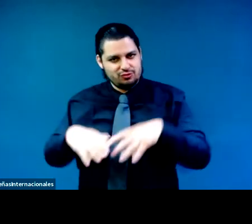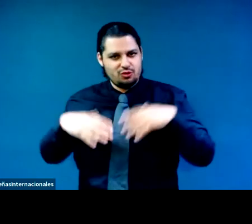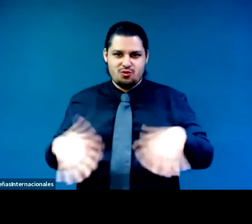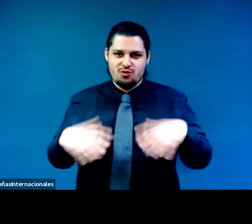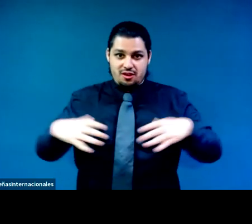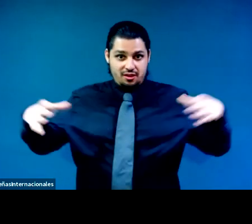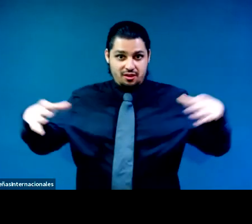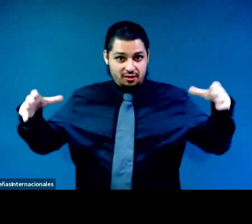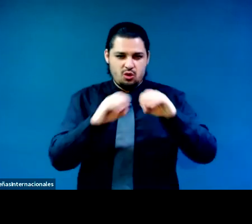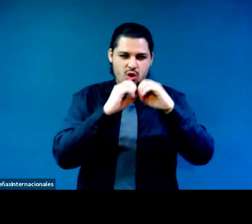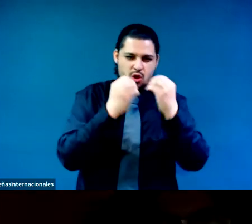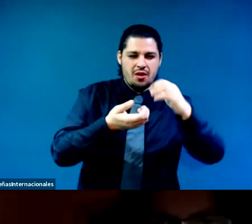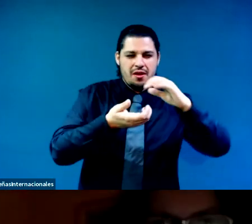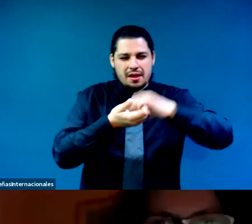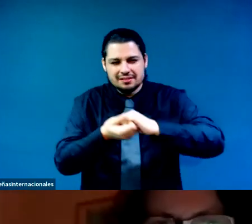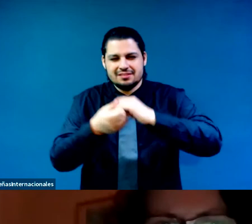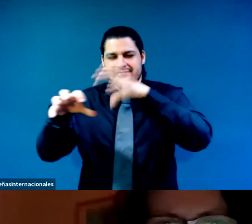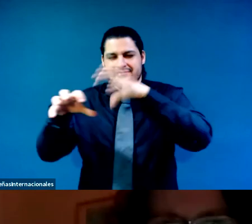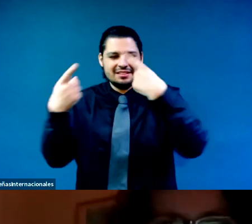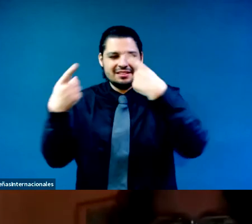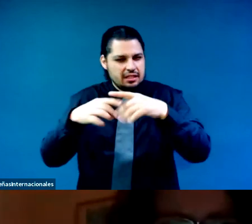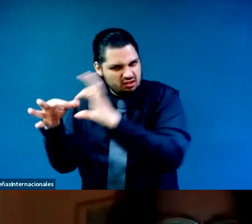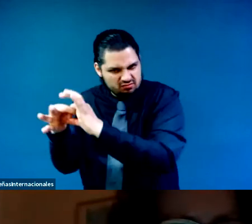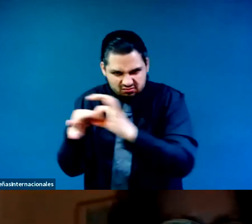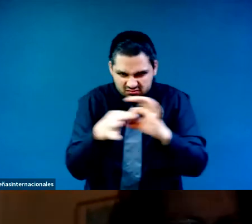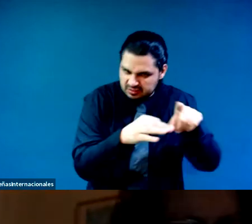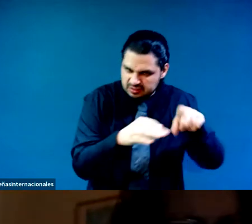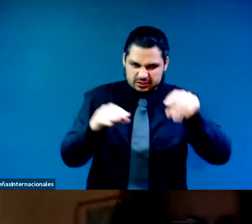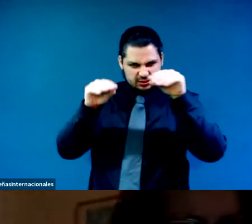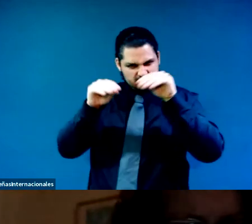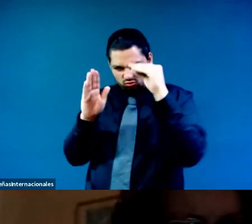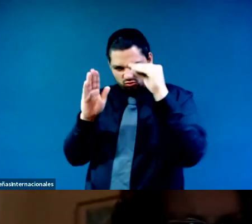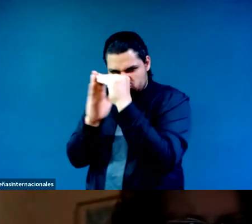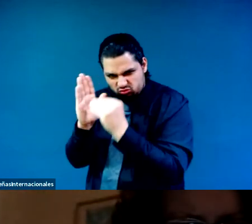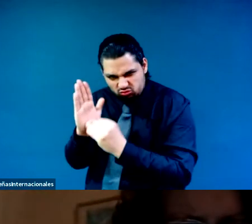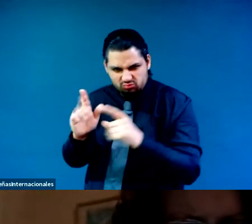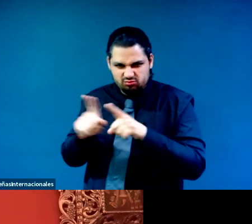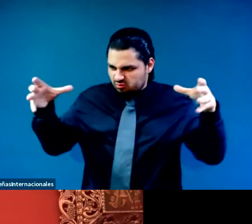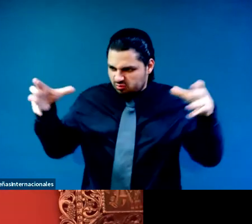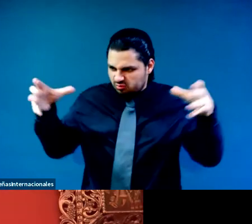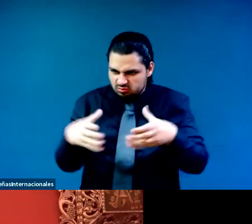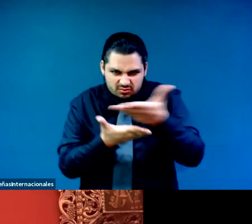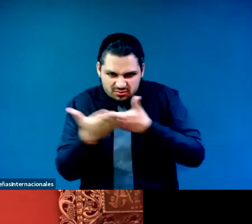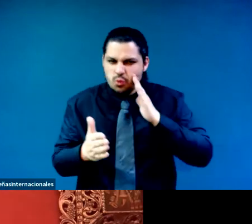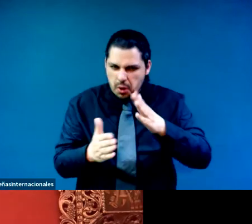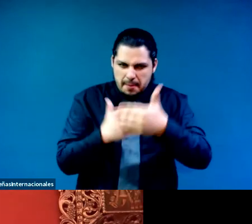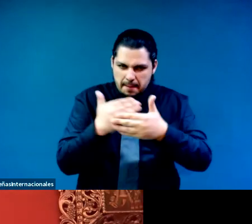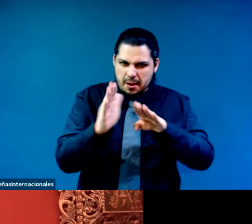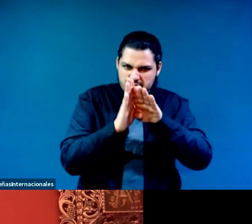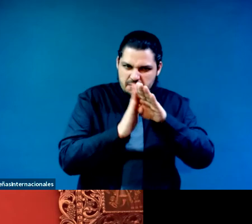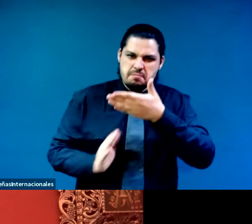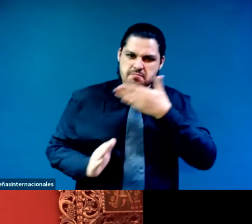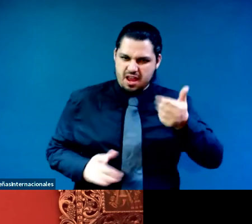point in the generation equality process. Hats off to all of you. And I'd like to start by